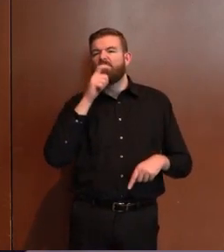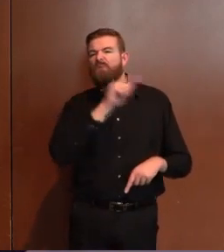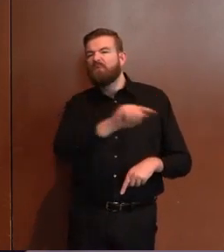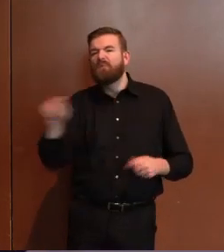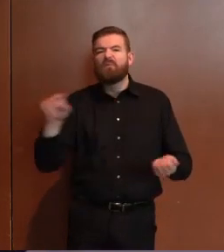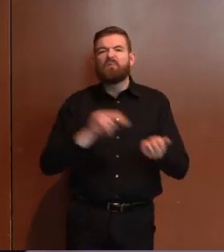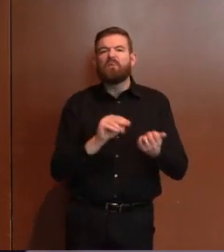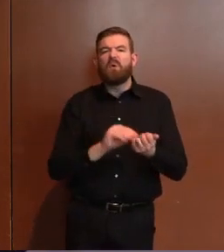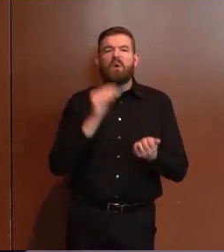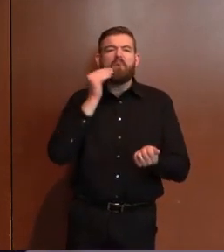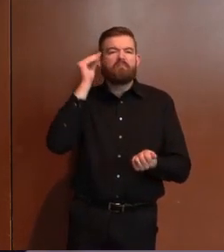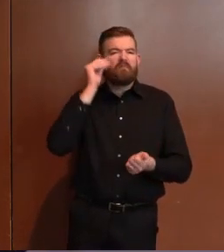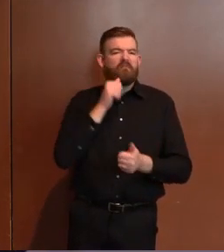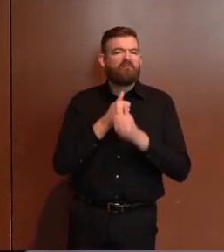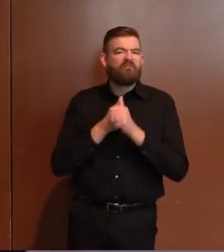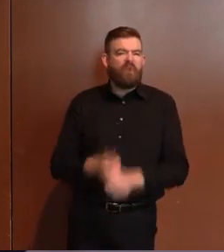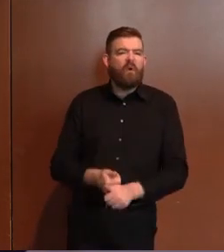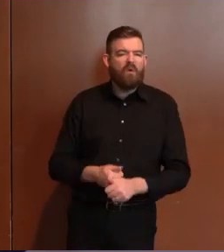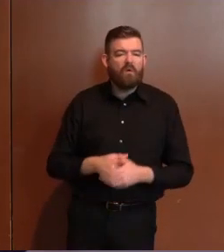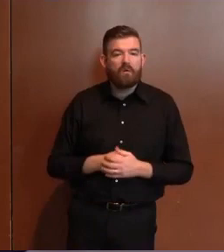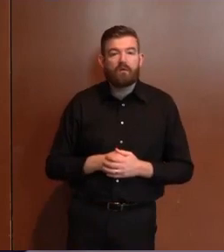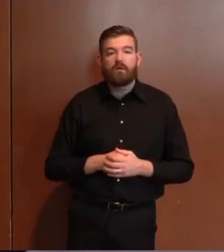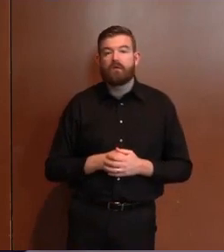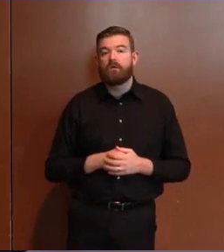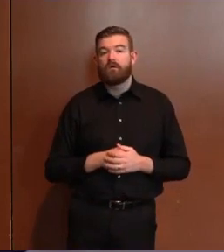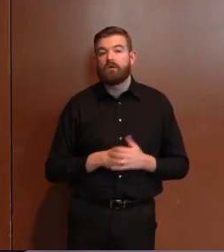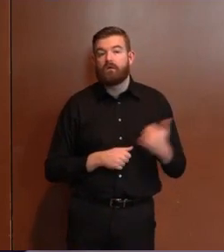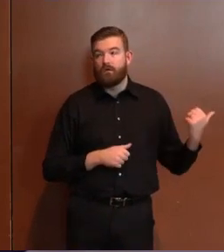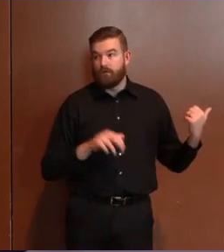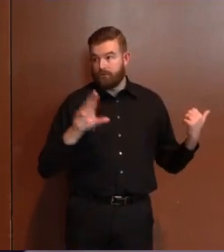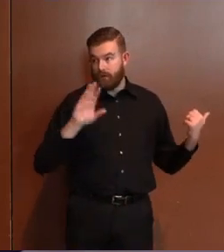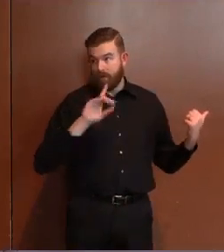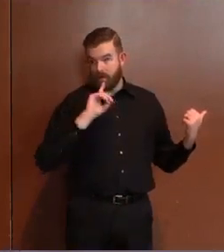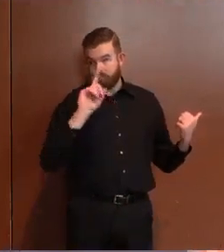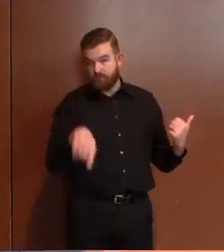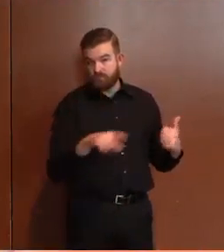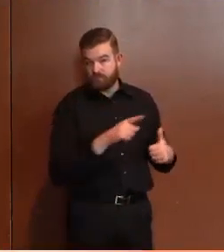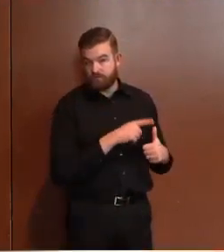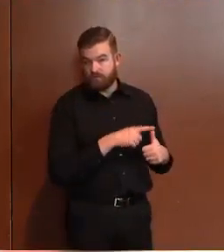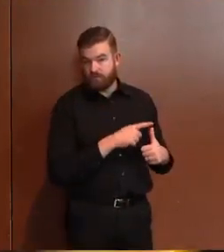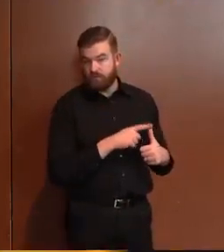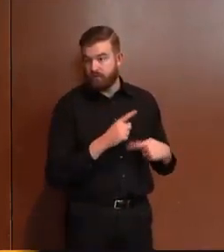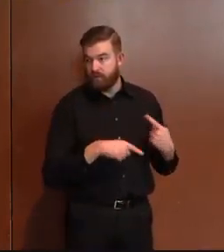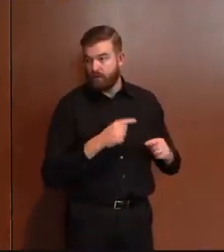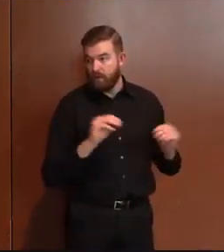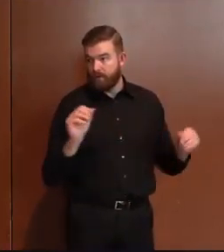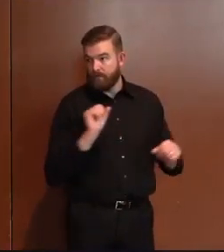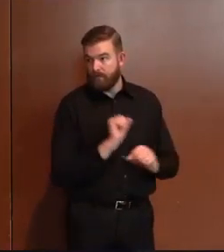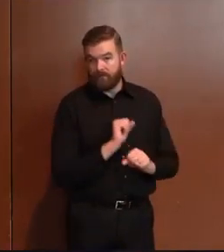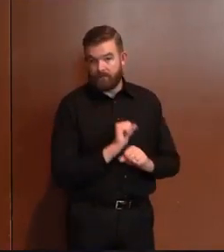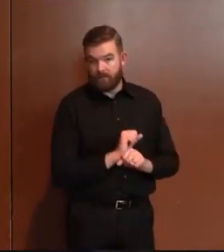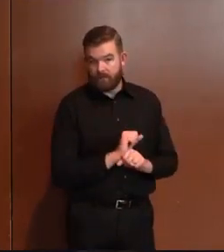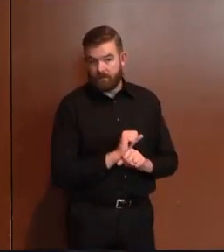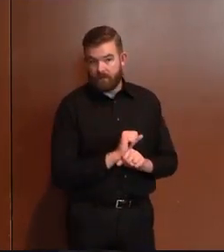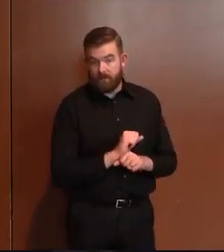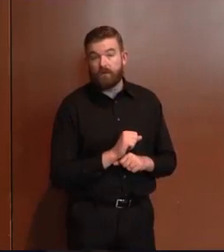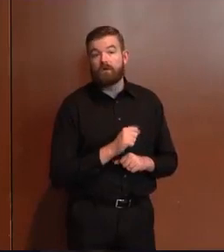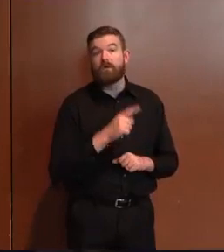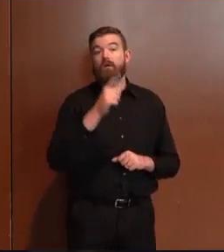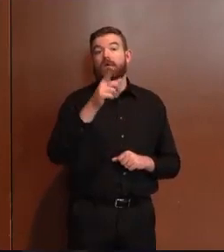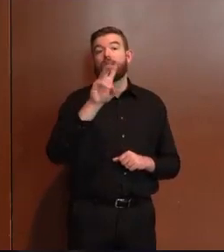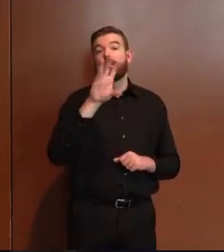You good? Rob, do you mind tackling John's first 3 on unemployment? I think I got them all. The $600, there's